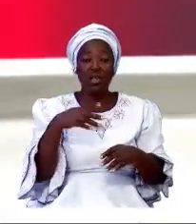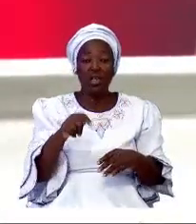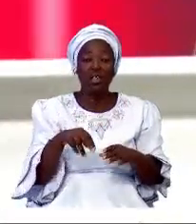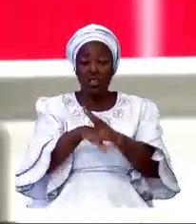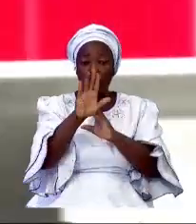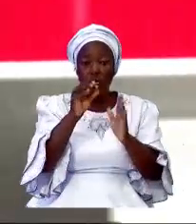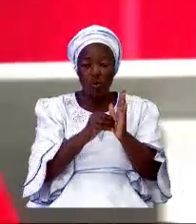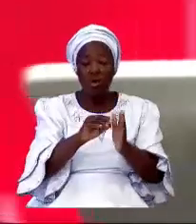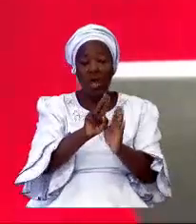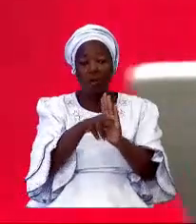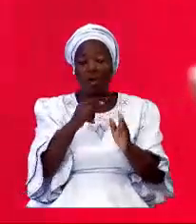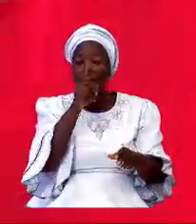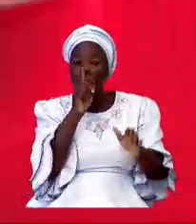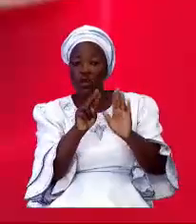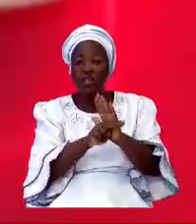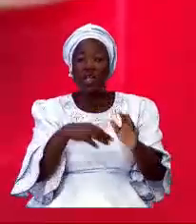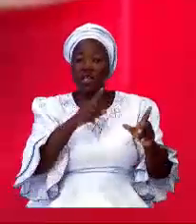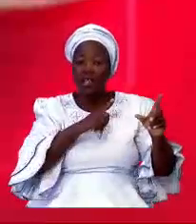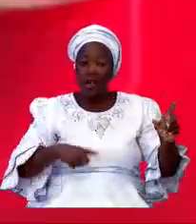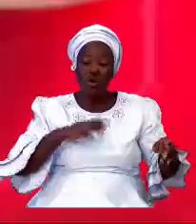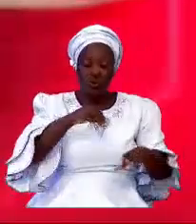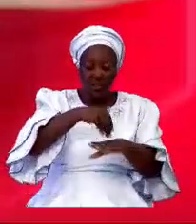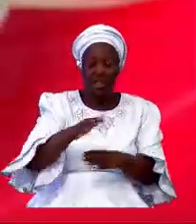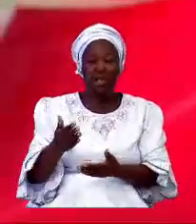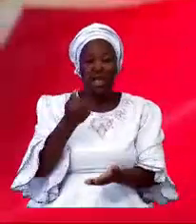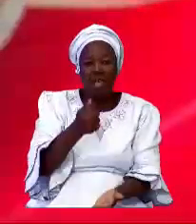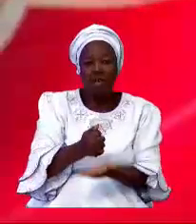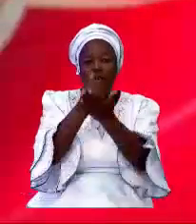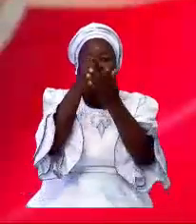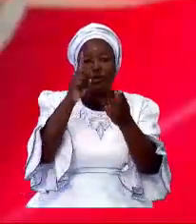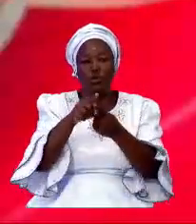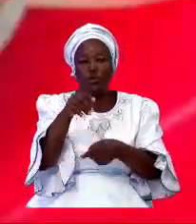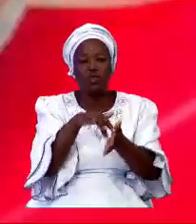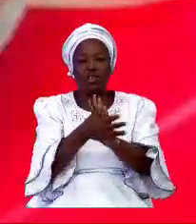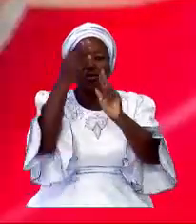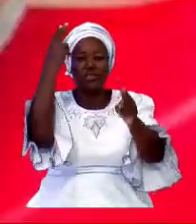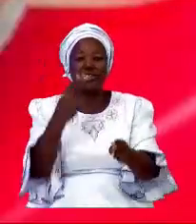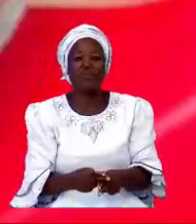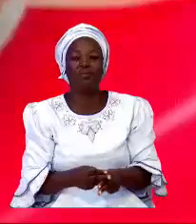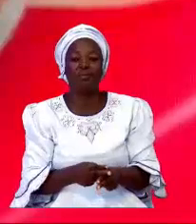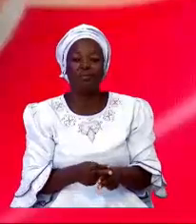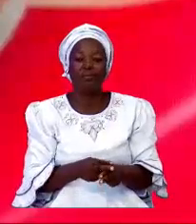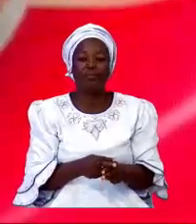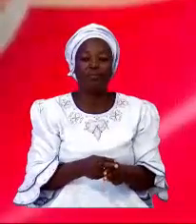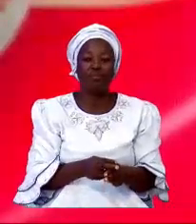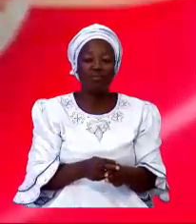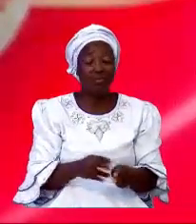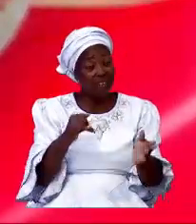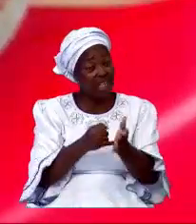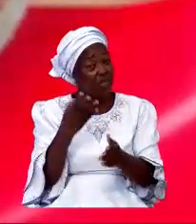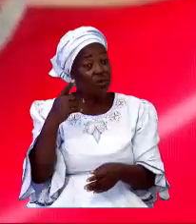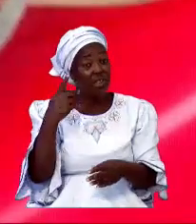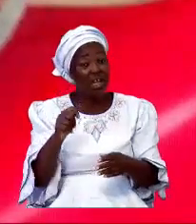loneliness, in your hour of loneliness, the Lord will send help to